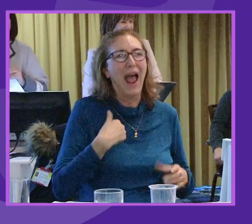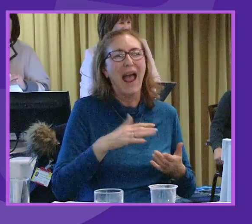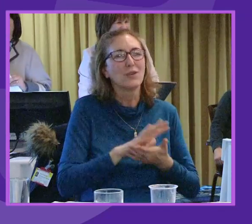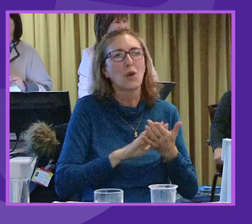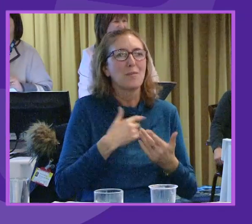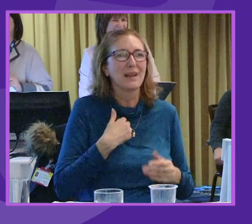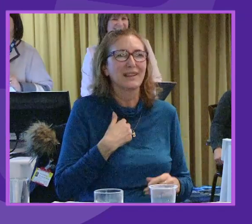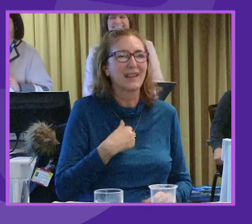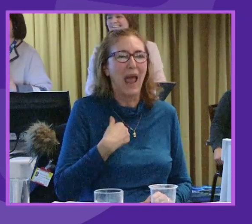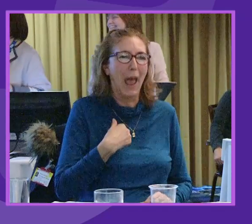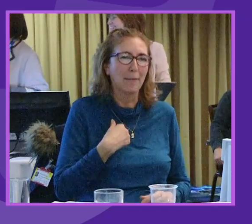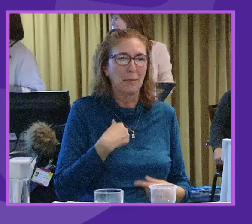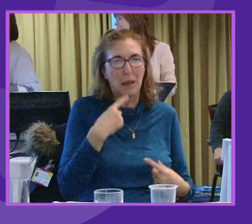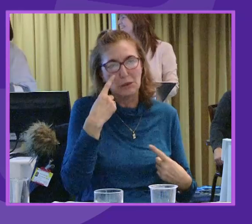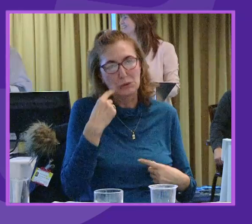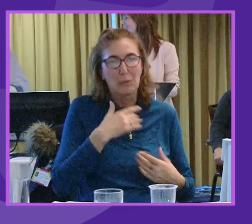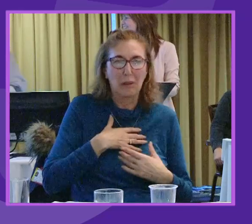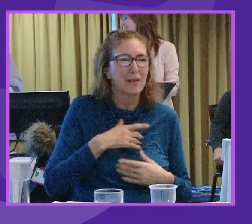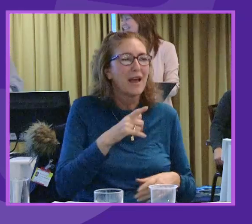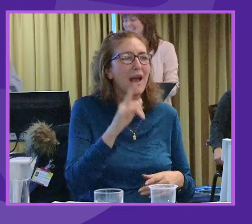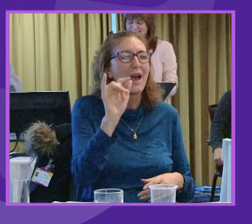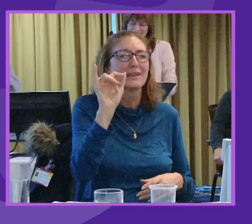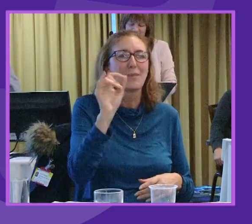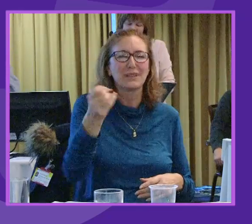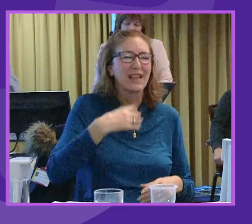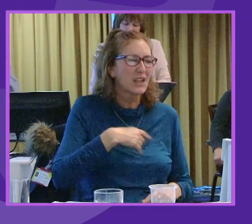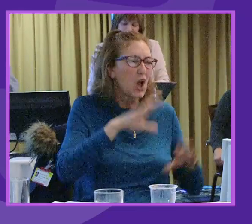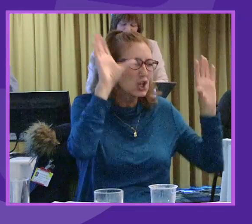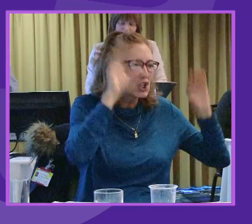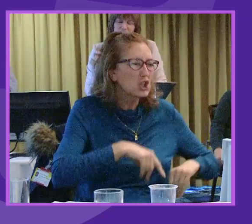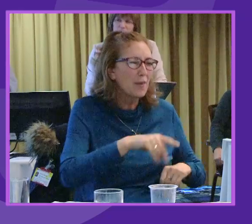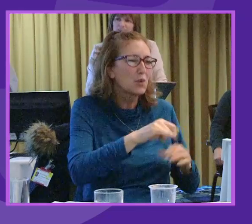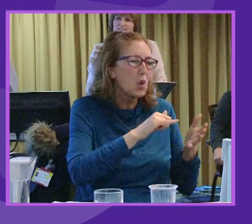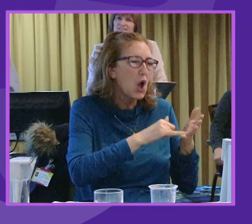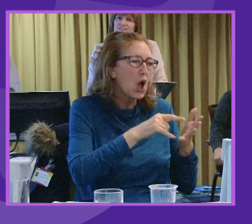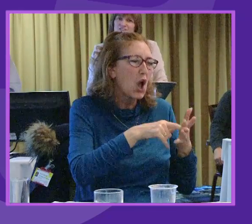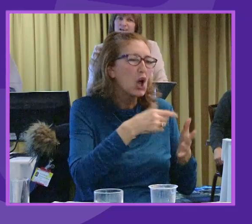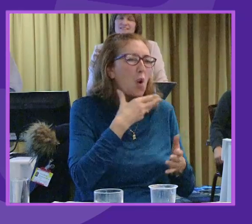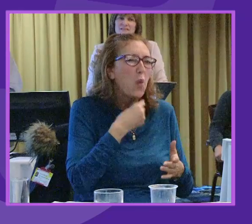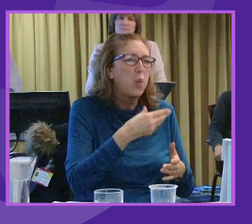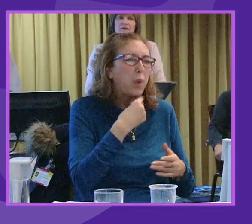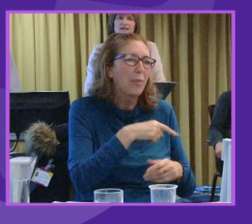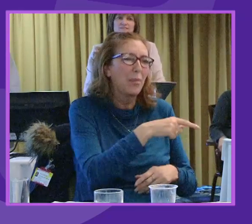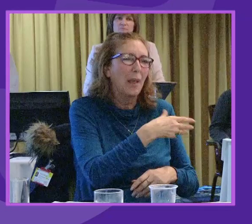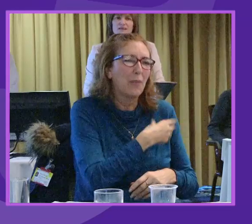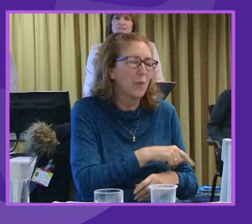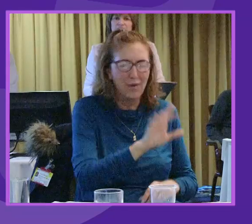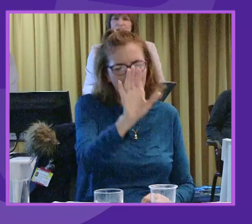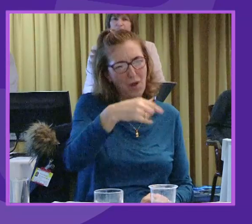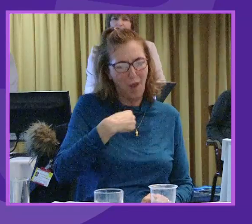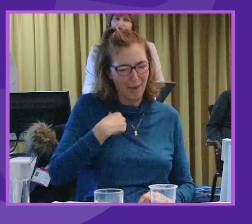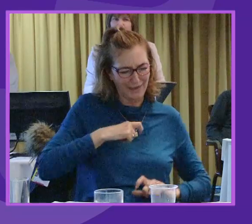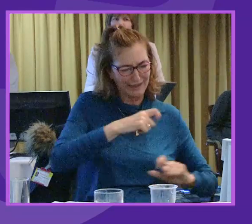soppy. I am soppy. Someone told me to stop being soppy, and I'm not going to be, so there you go. And the evidence